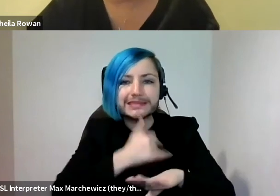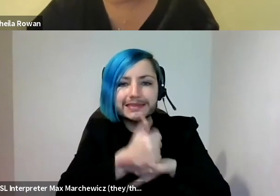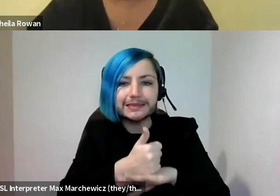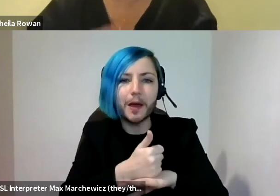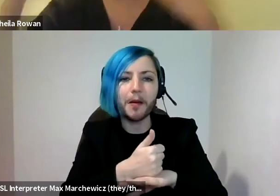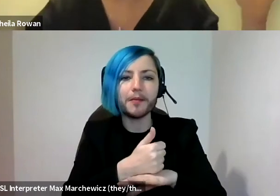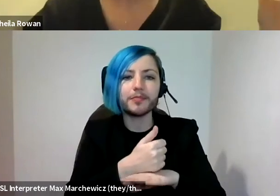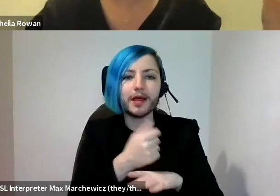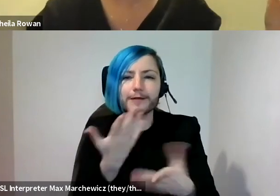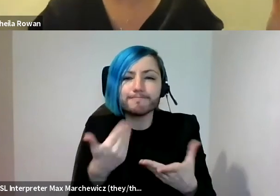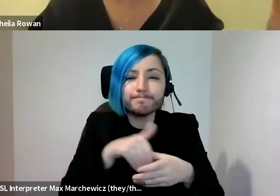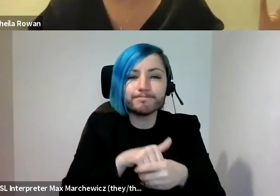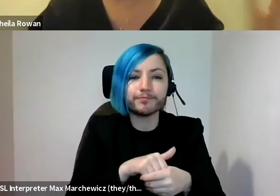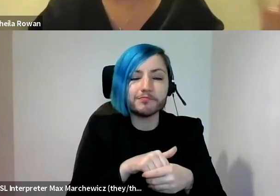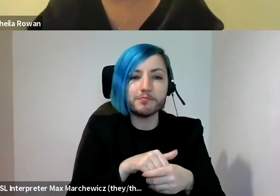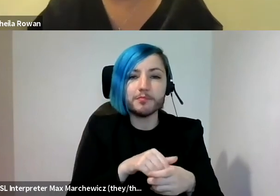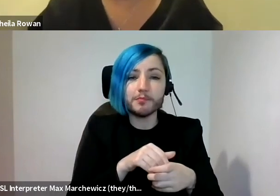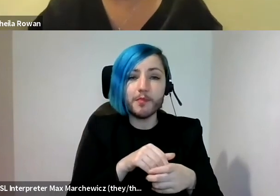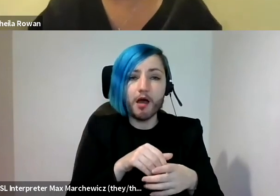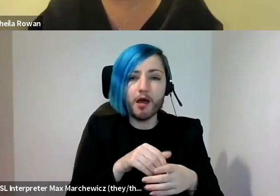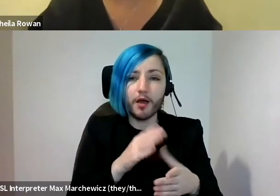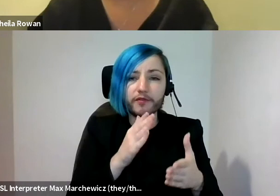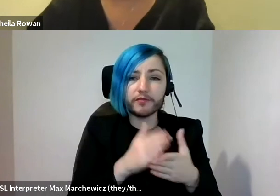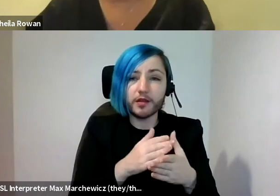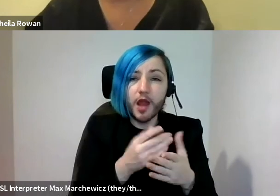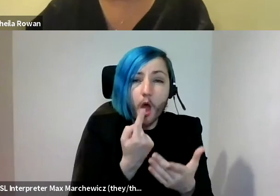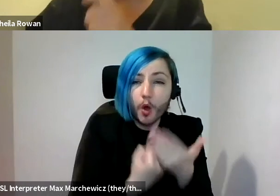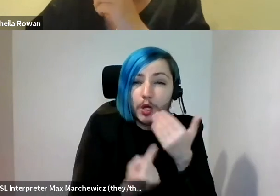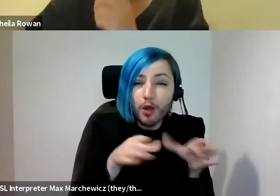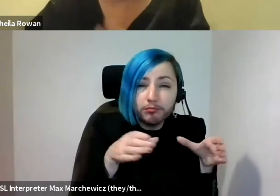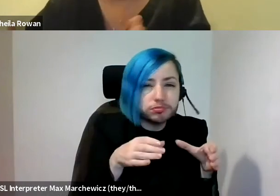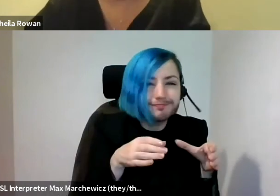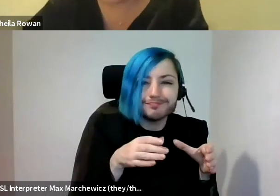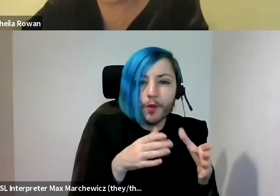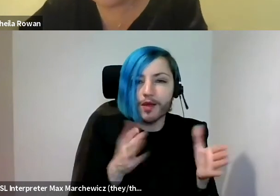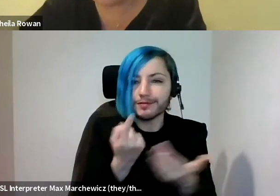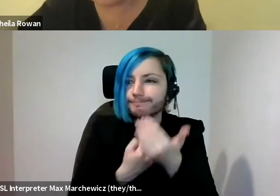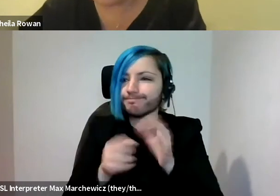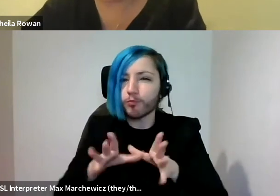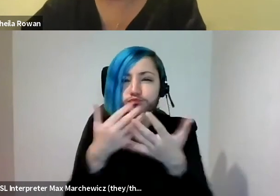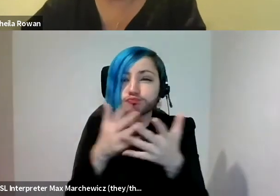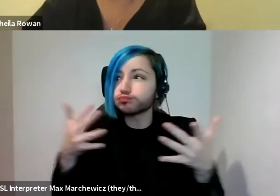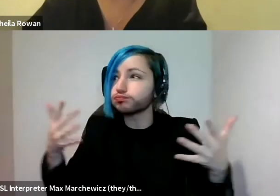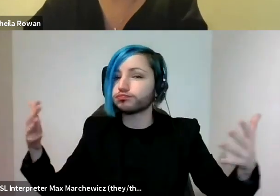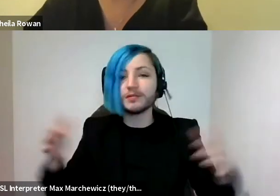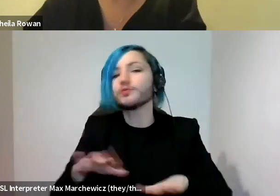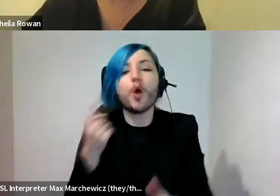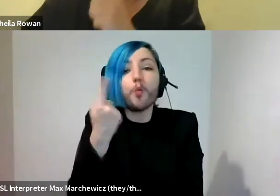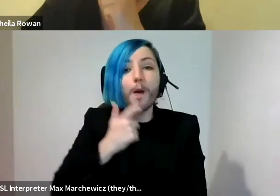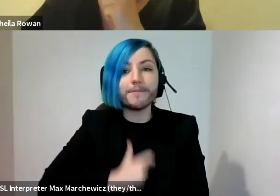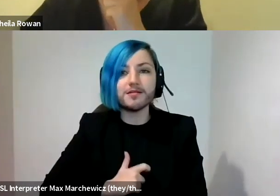be part of this much bigger goal. So it wasn't just, you know, an individual scientist doing things, it was being part of a